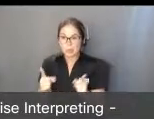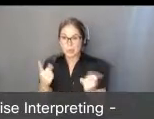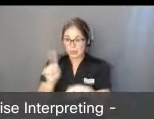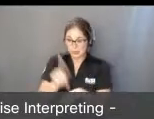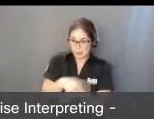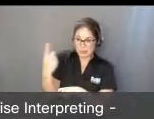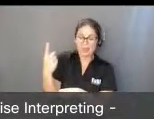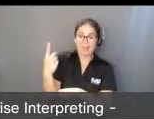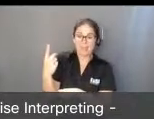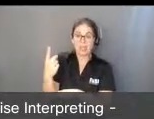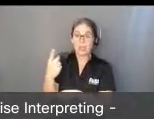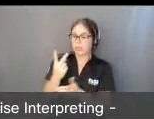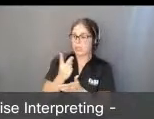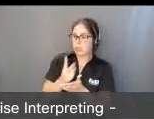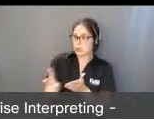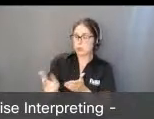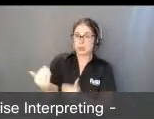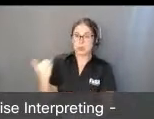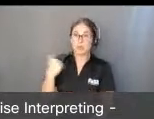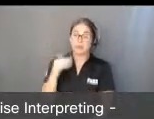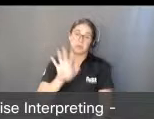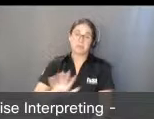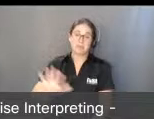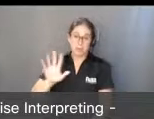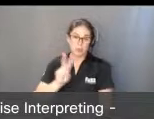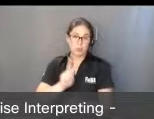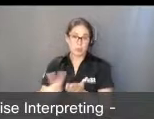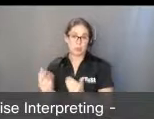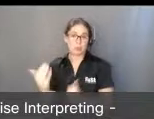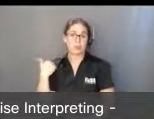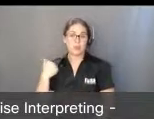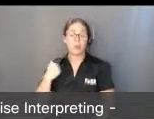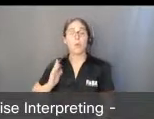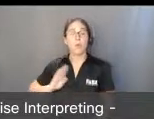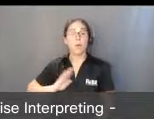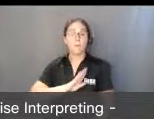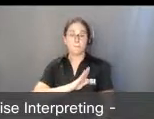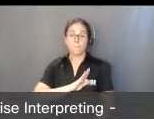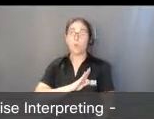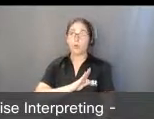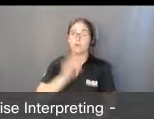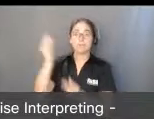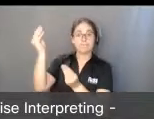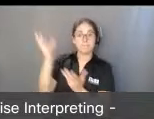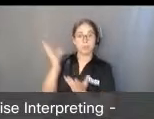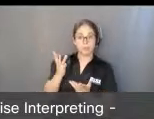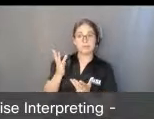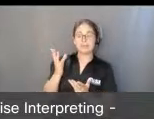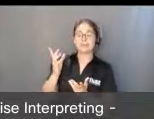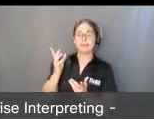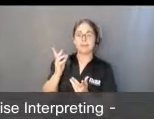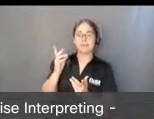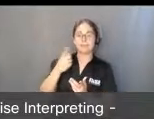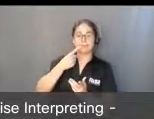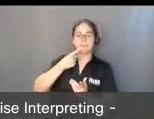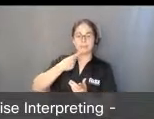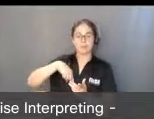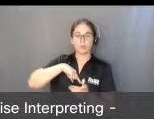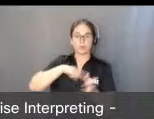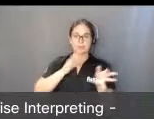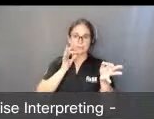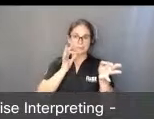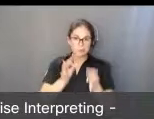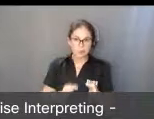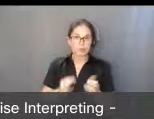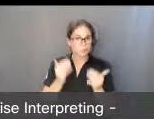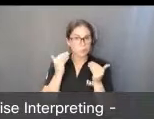ago, or approximately 2 weeks ago or so, the board gave us direction and so to move in distance